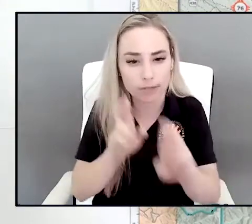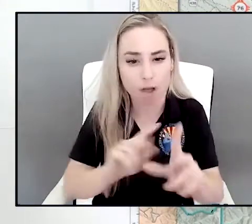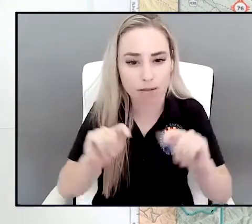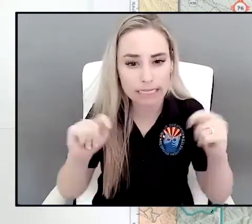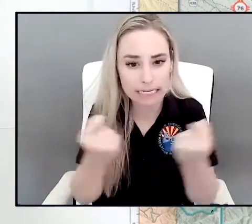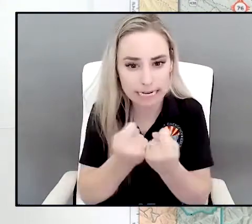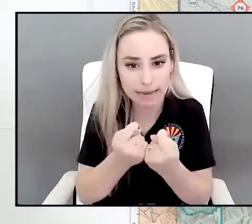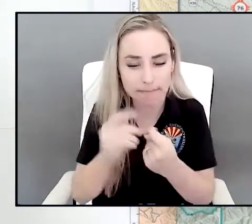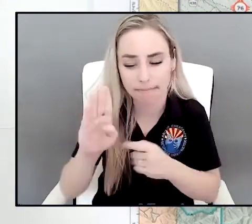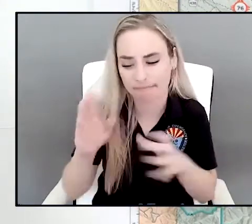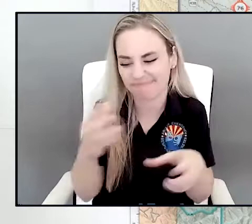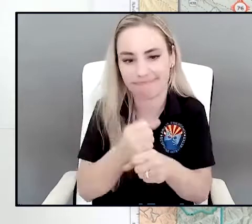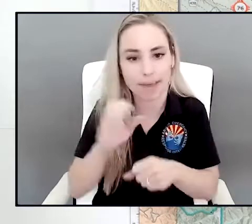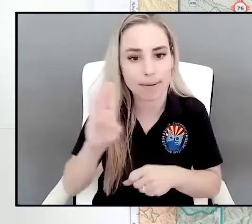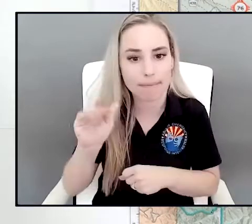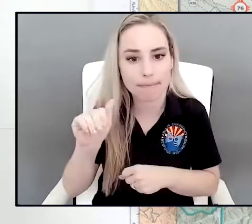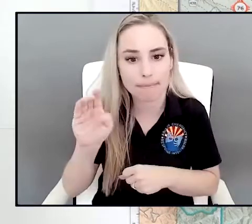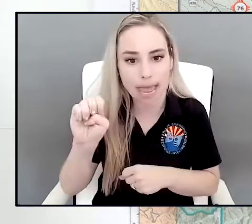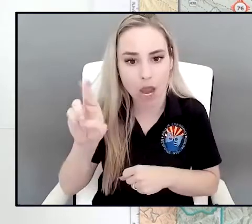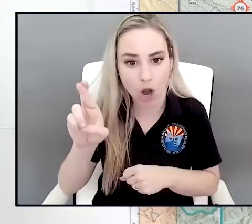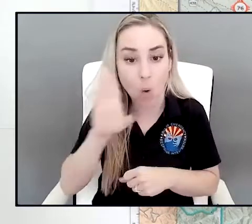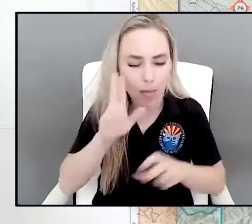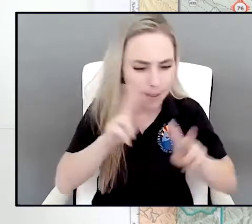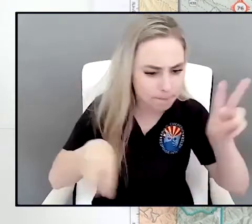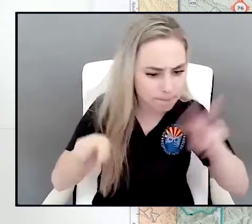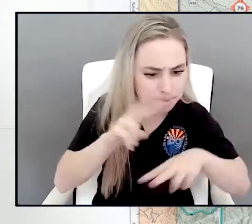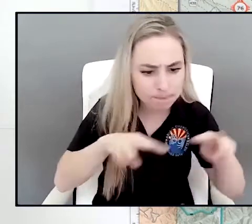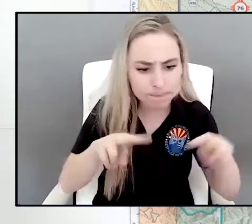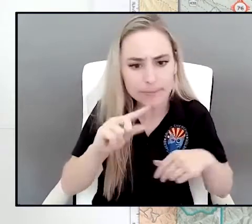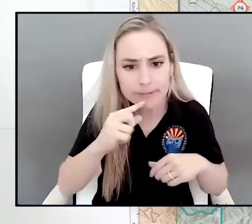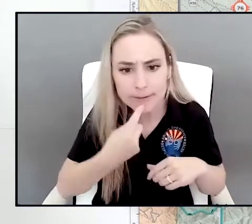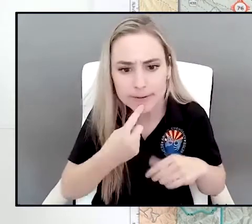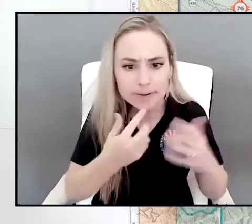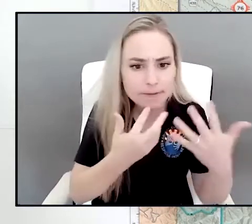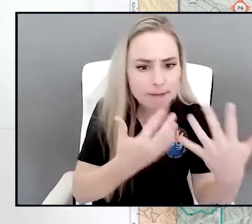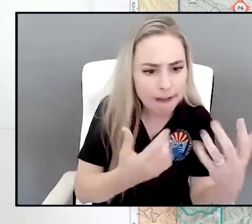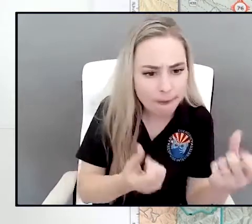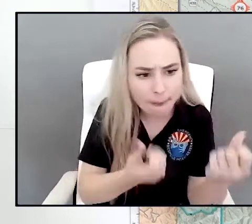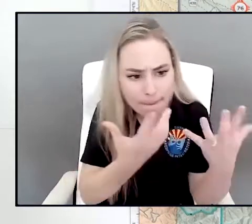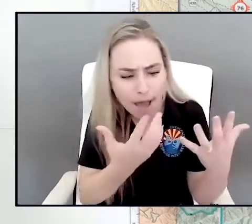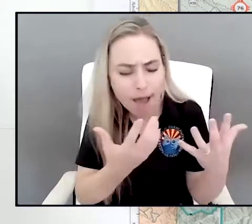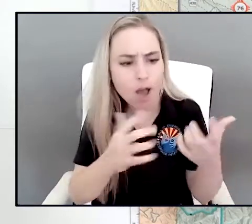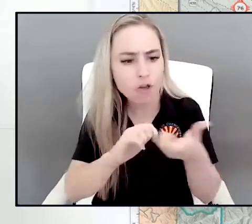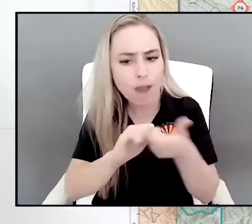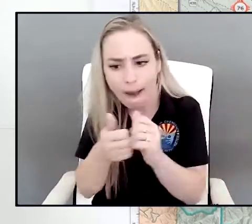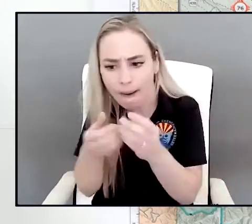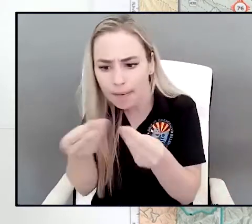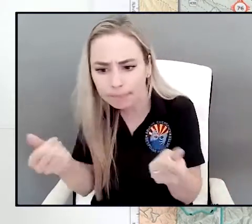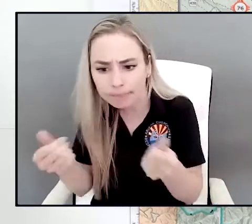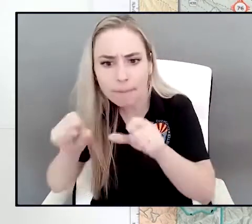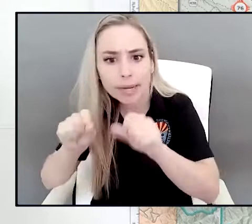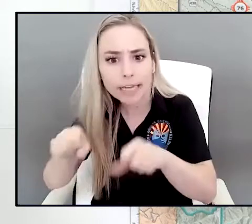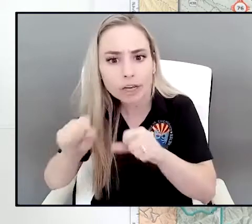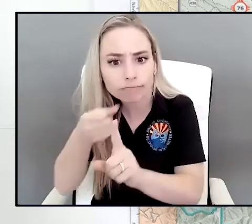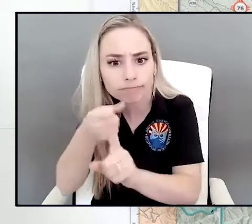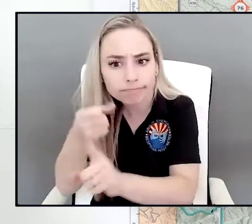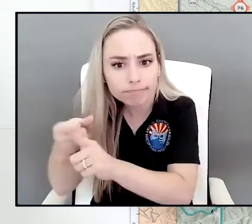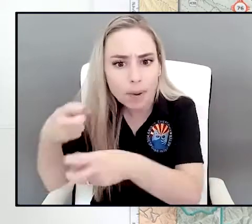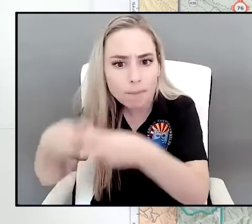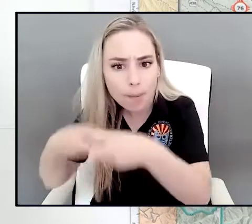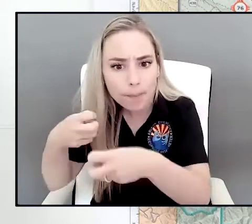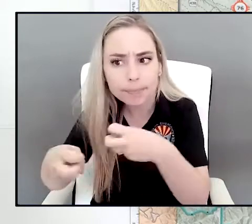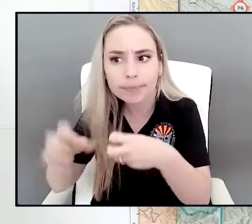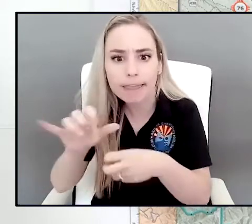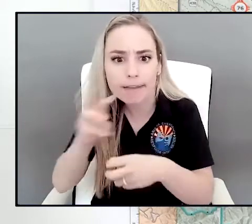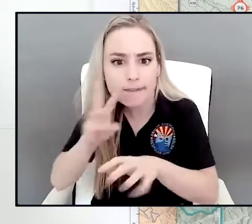the fire severity within the fire. They're taking a look at how they can mitigate some of the potential future impacts,